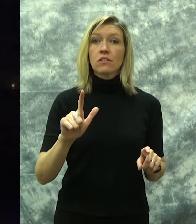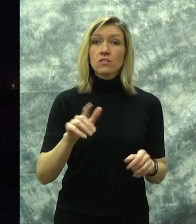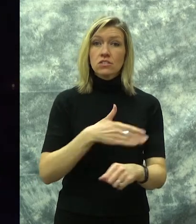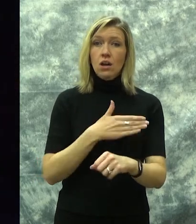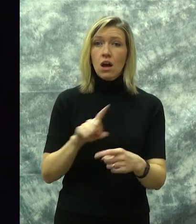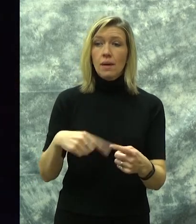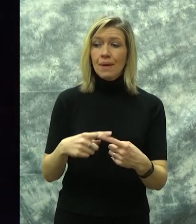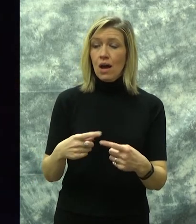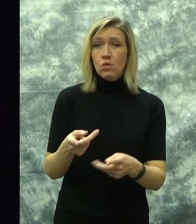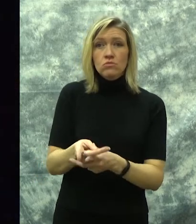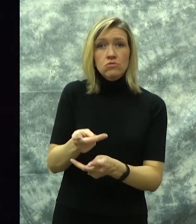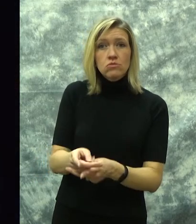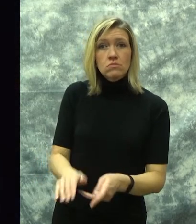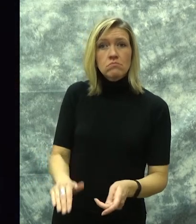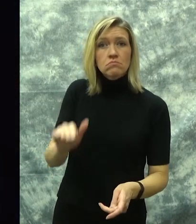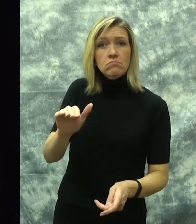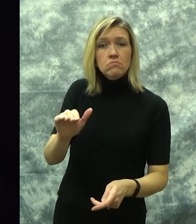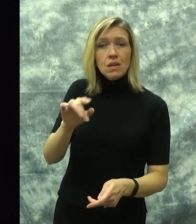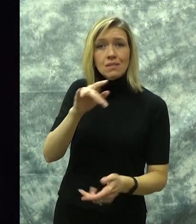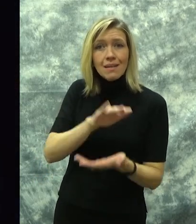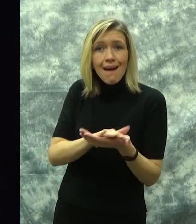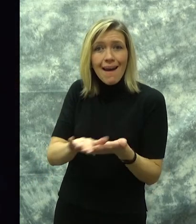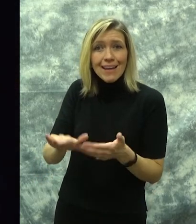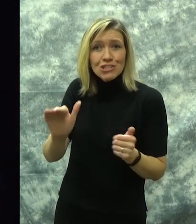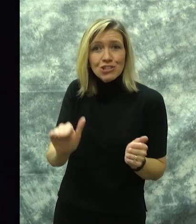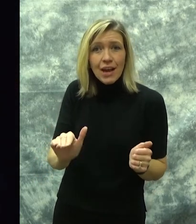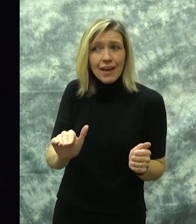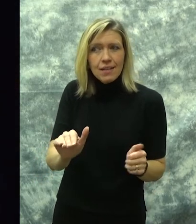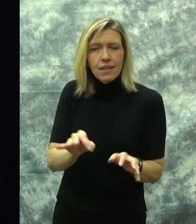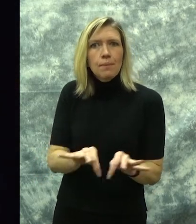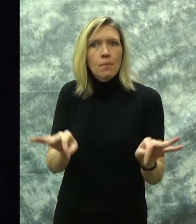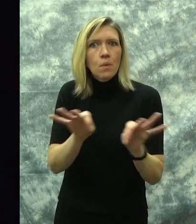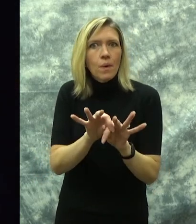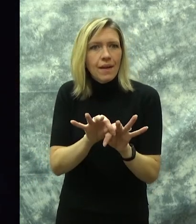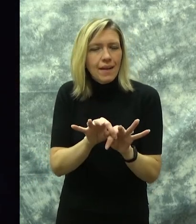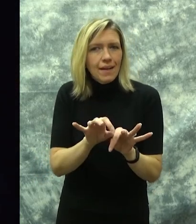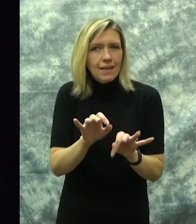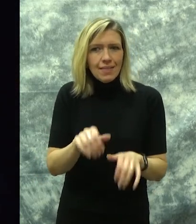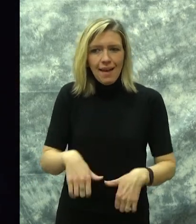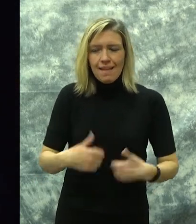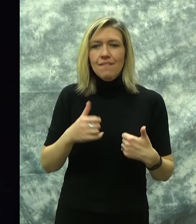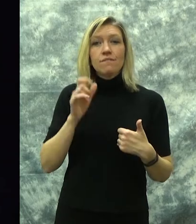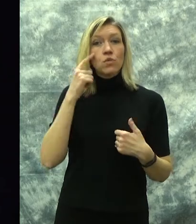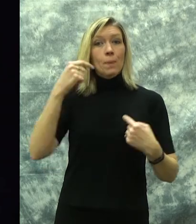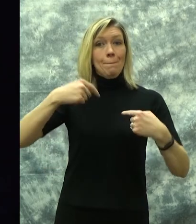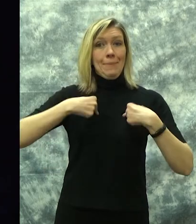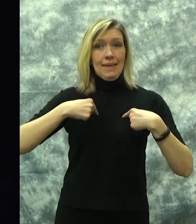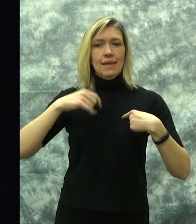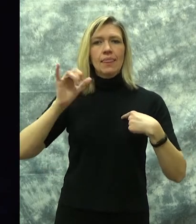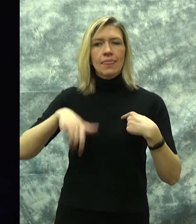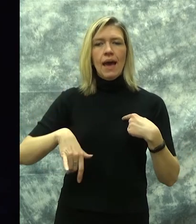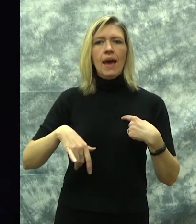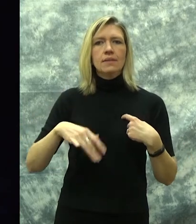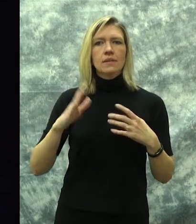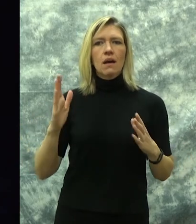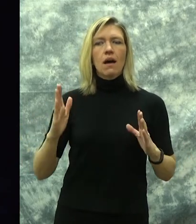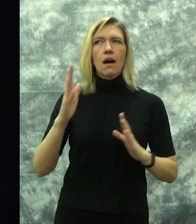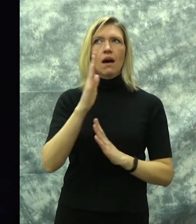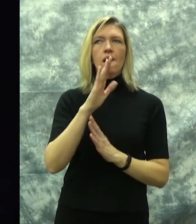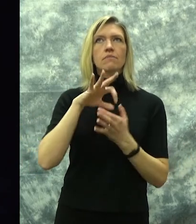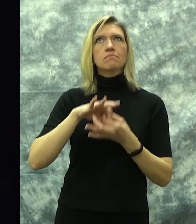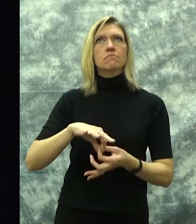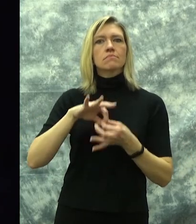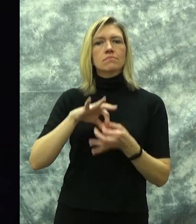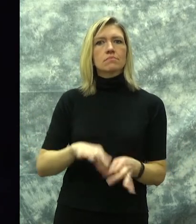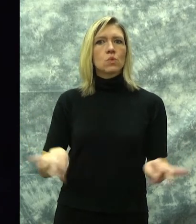important things in my life? And I know for me, that attunement really is important. And that leads me to my first key. I'm going to make